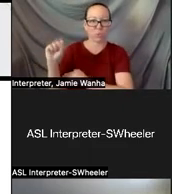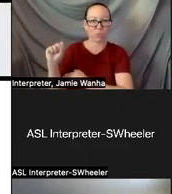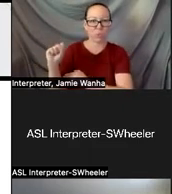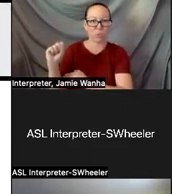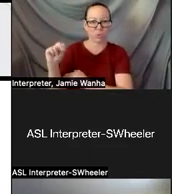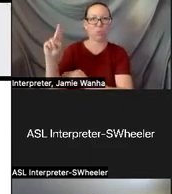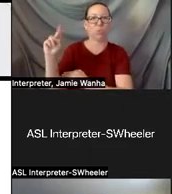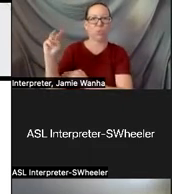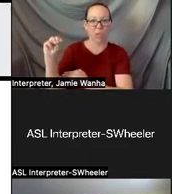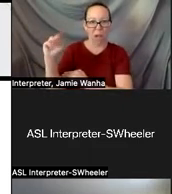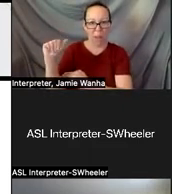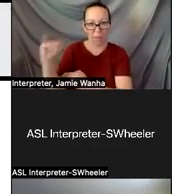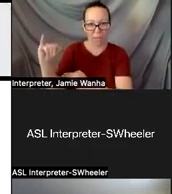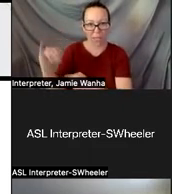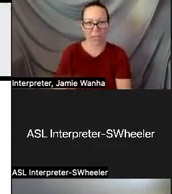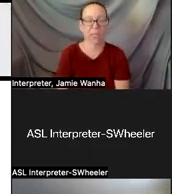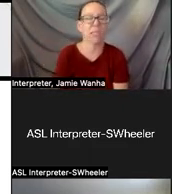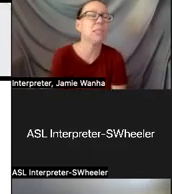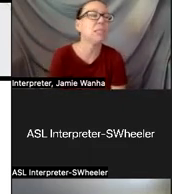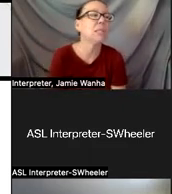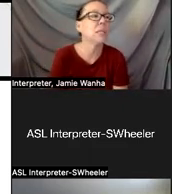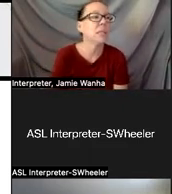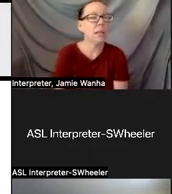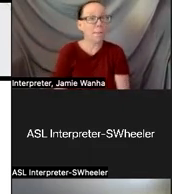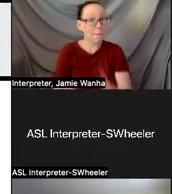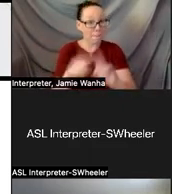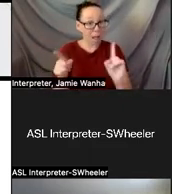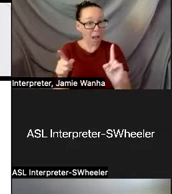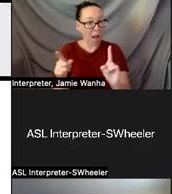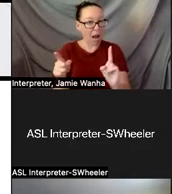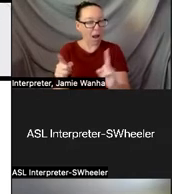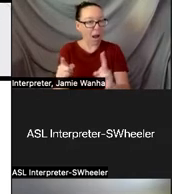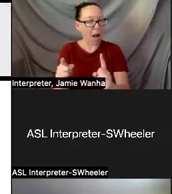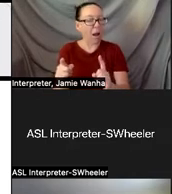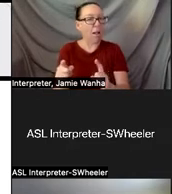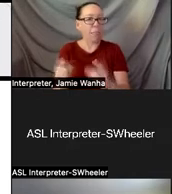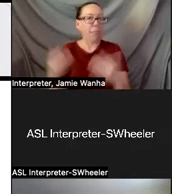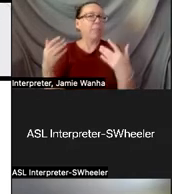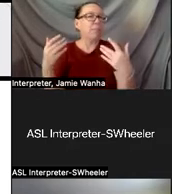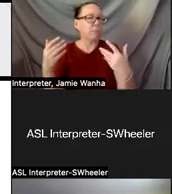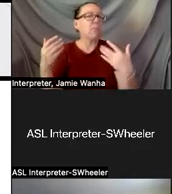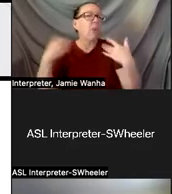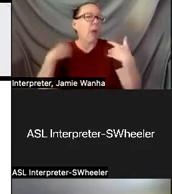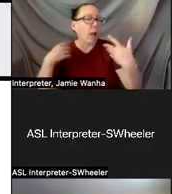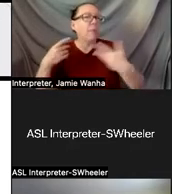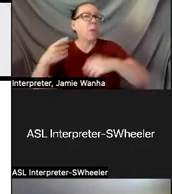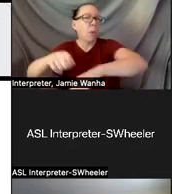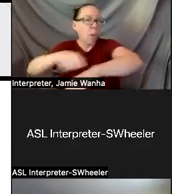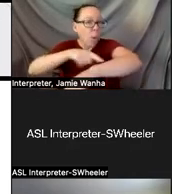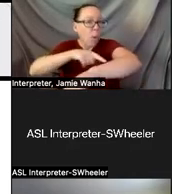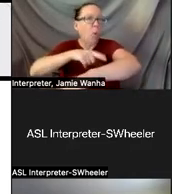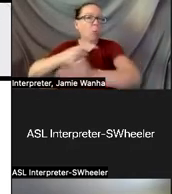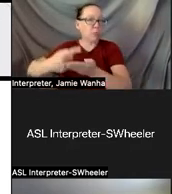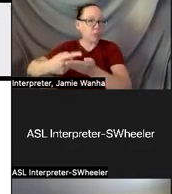there was a long debate, and I think the debate is still going on, is that if this